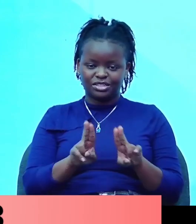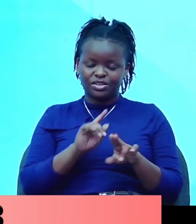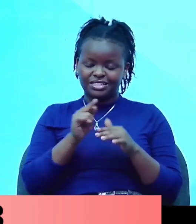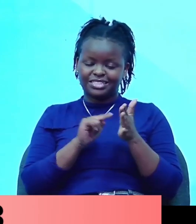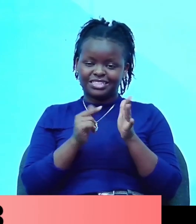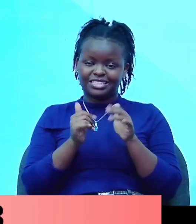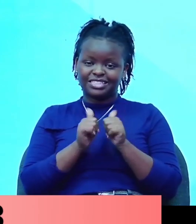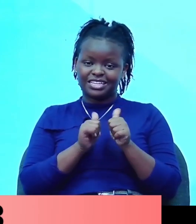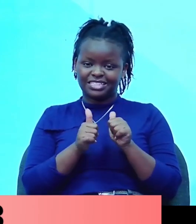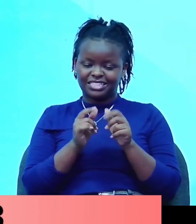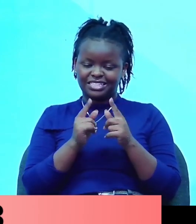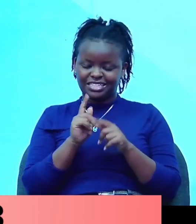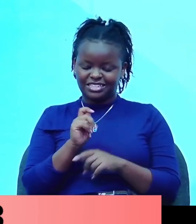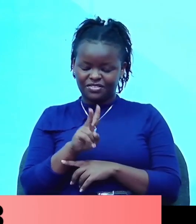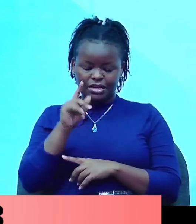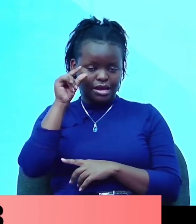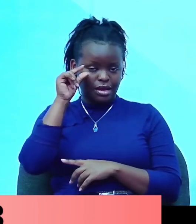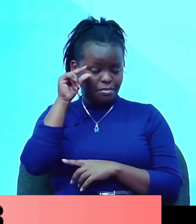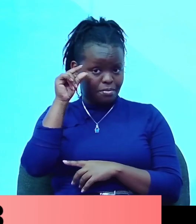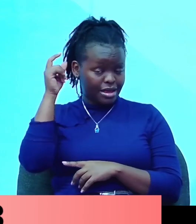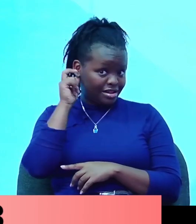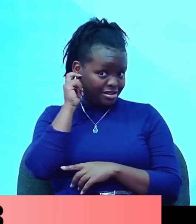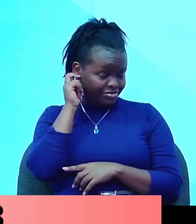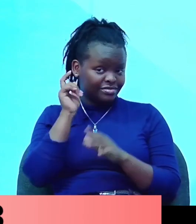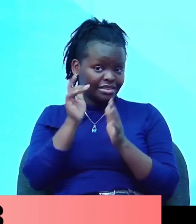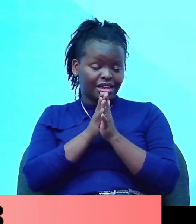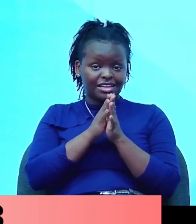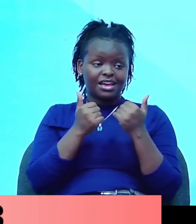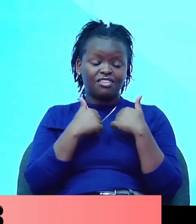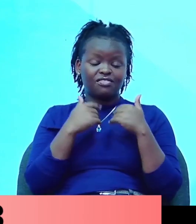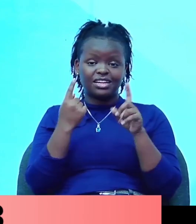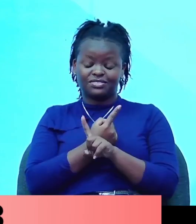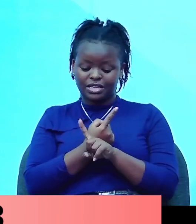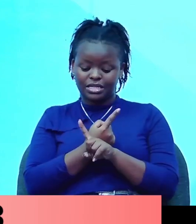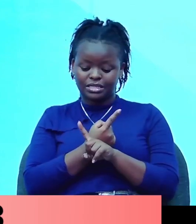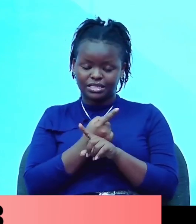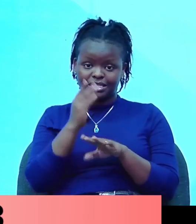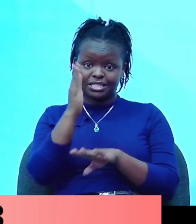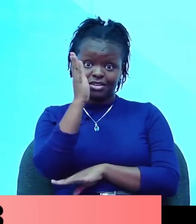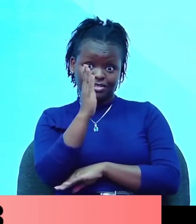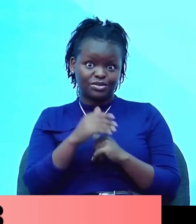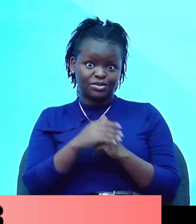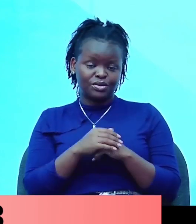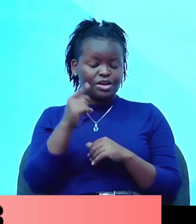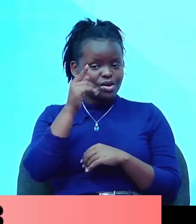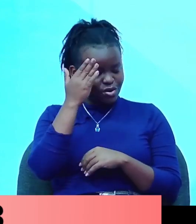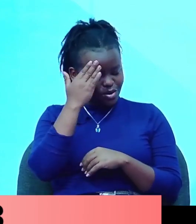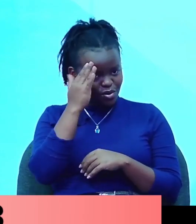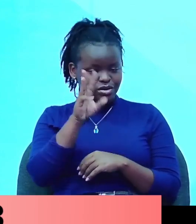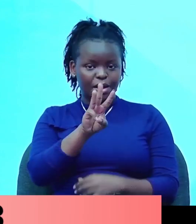Sports City. Remember, we're bringing you a different edition this afternoon. We know that the